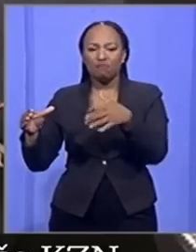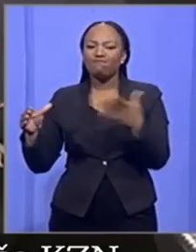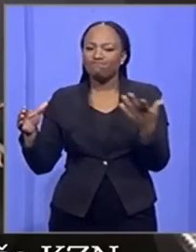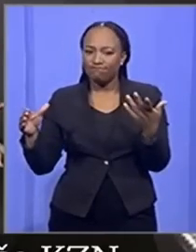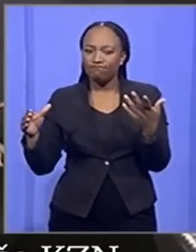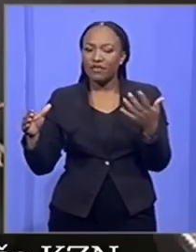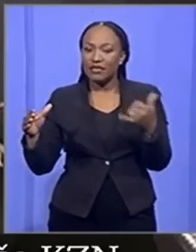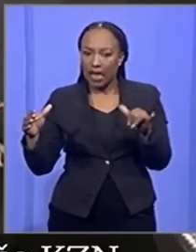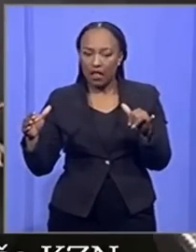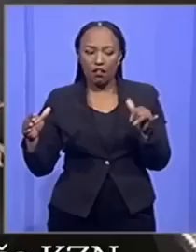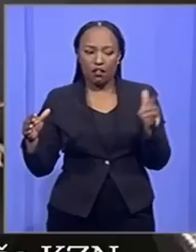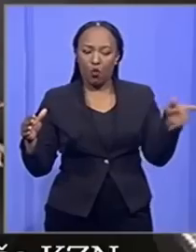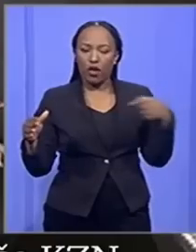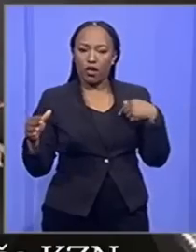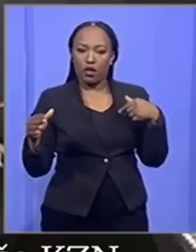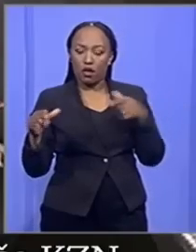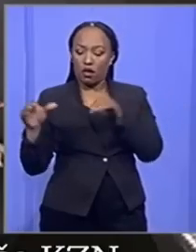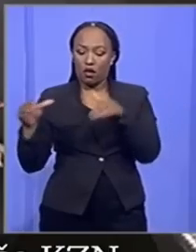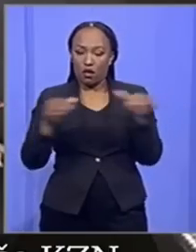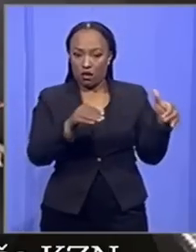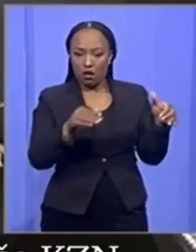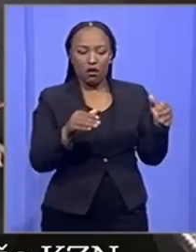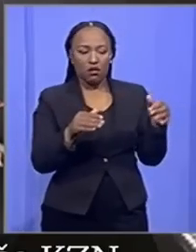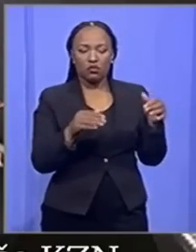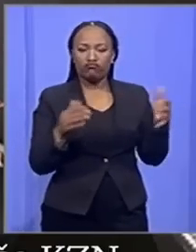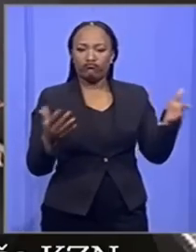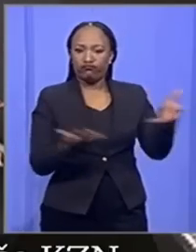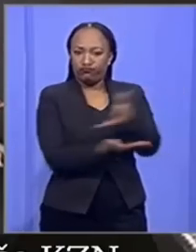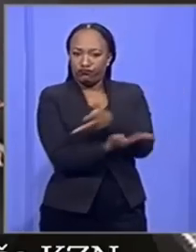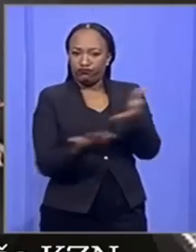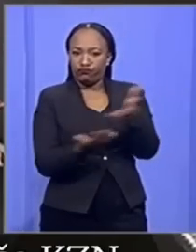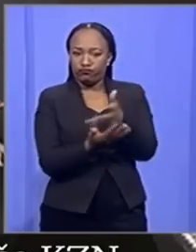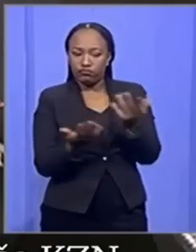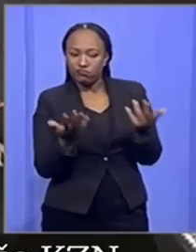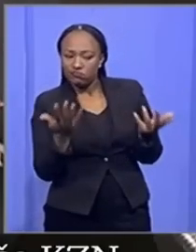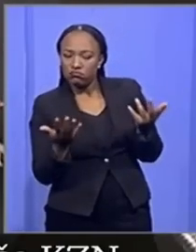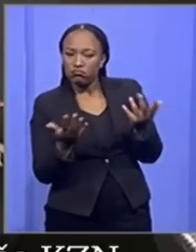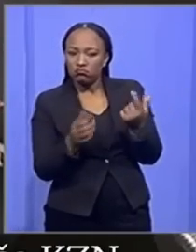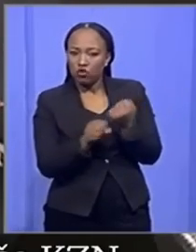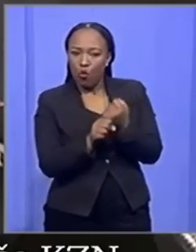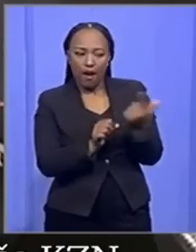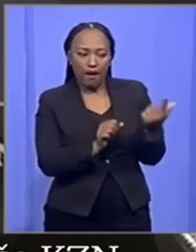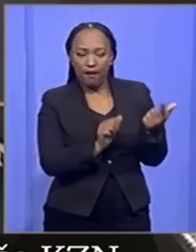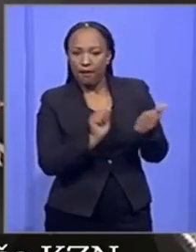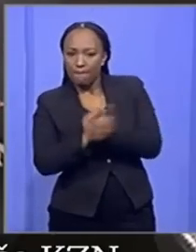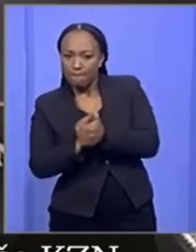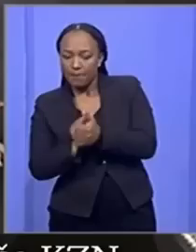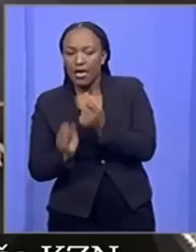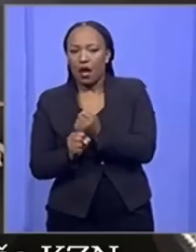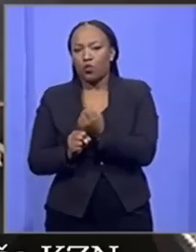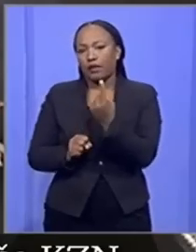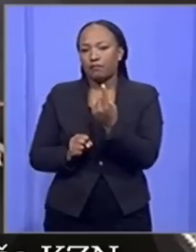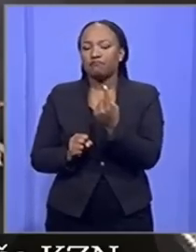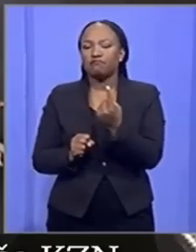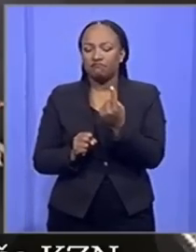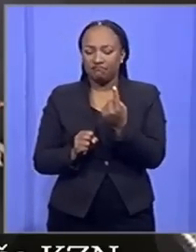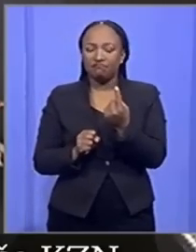Talks are still underway with regards to a coalition government in Gauteng.